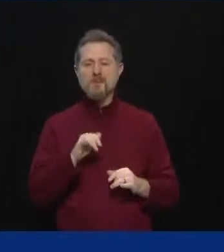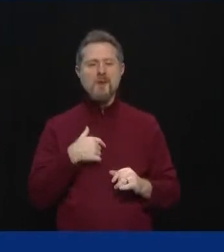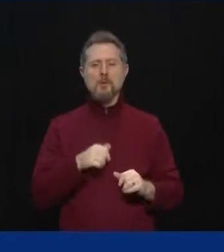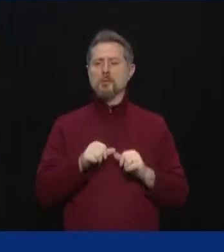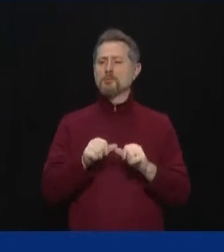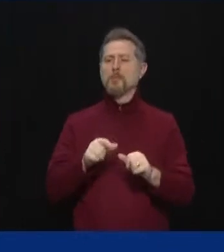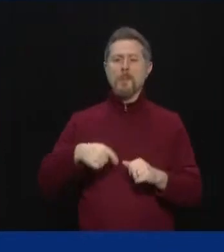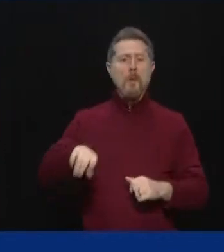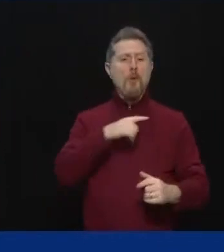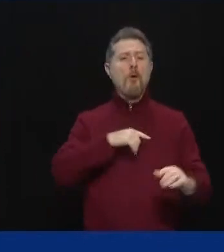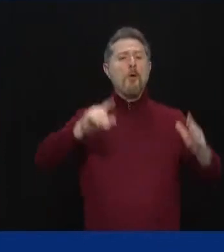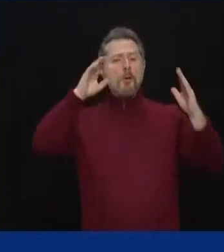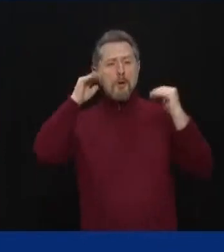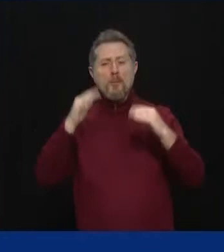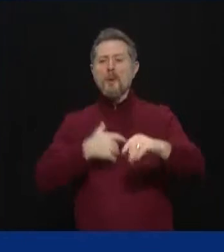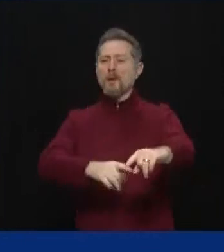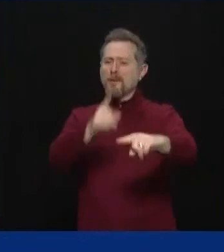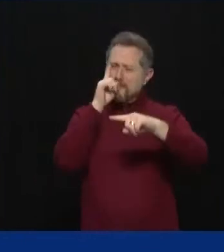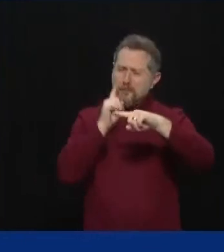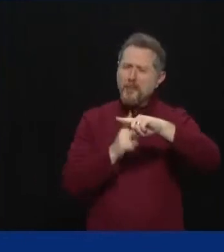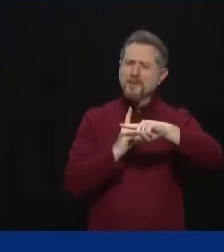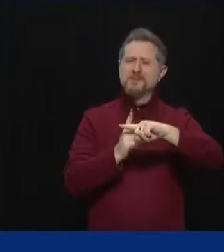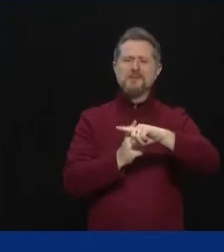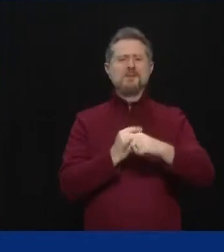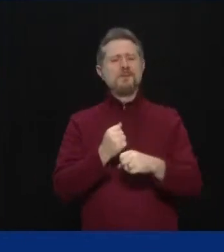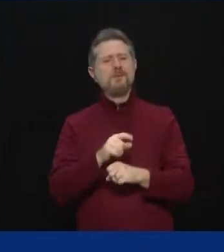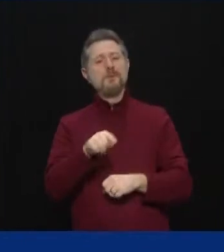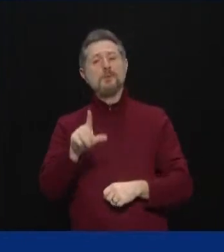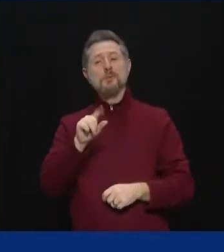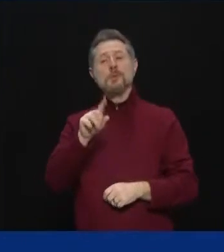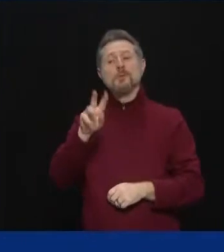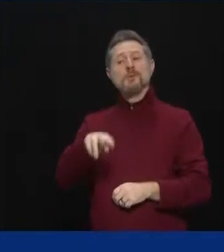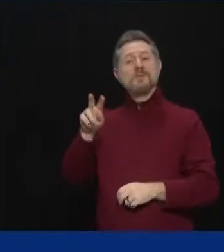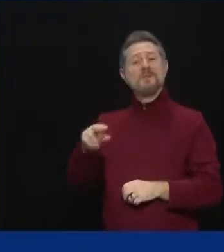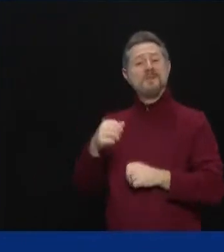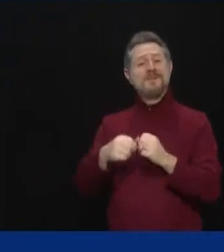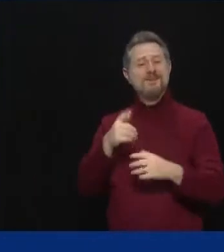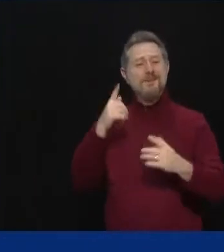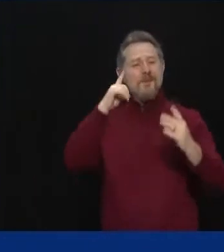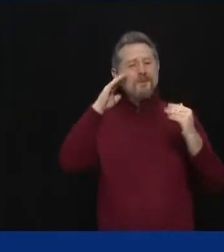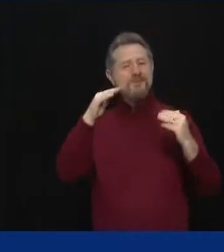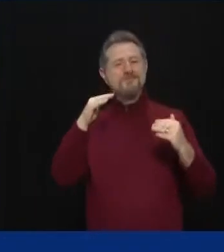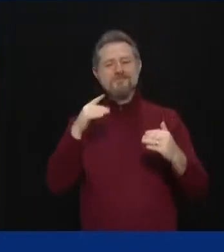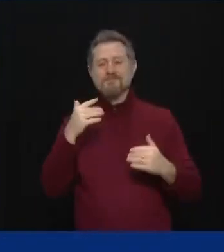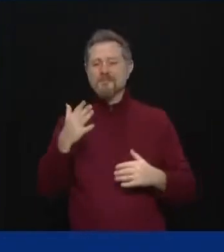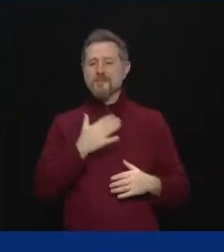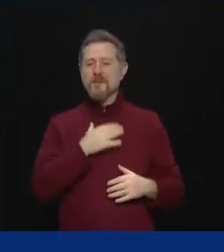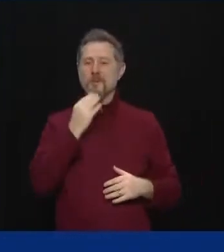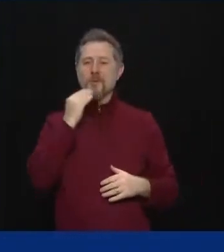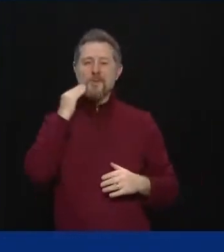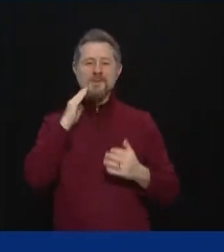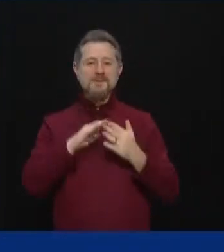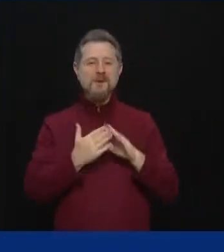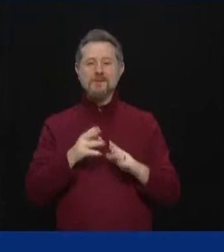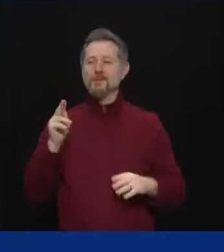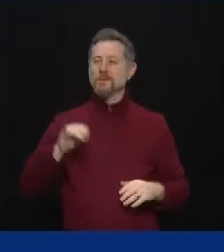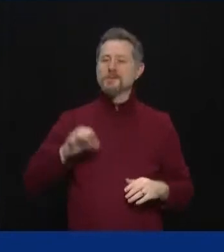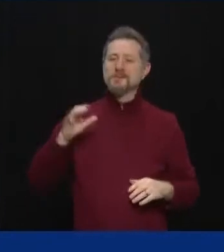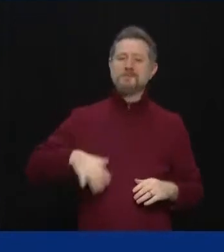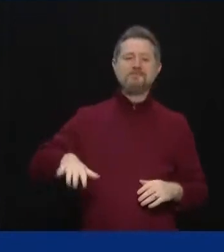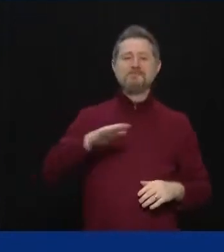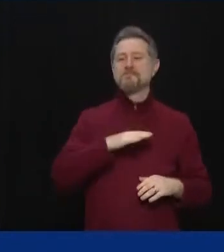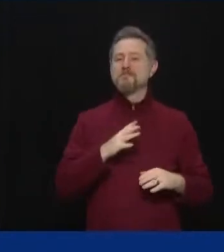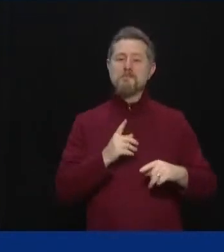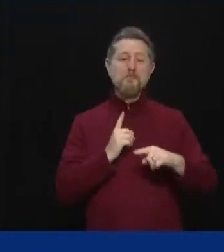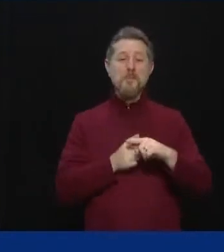we face 2022. I'm hopeful not only for my hometown, New York City, but for the whole state, upstate